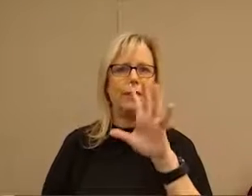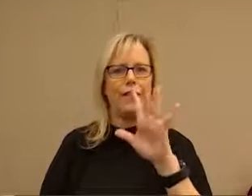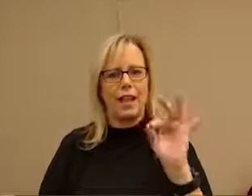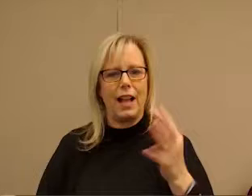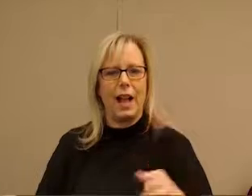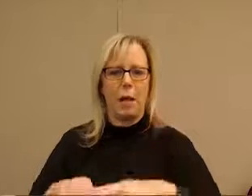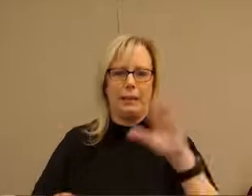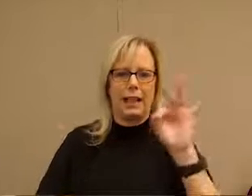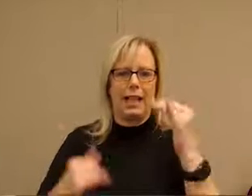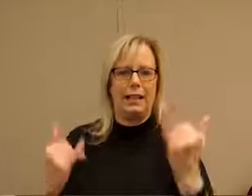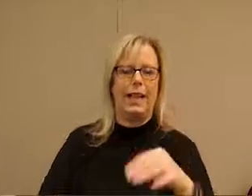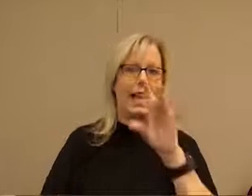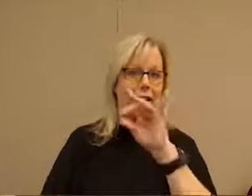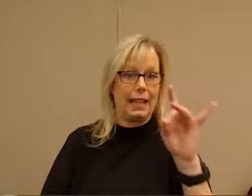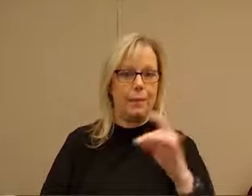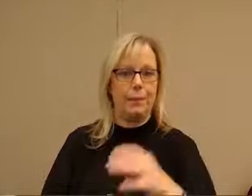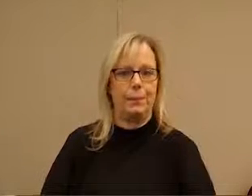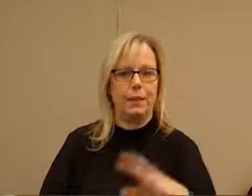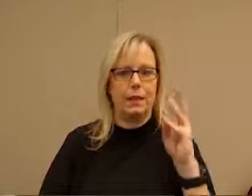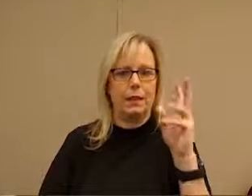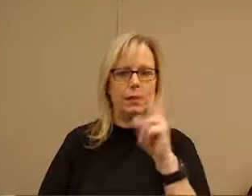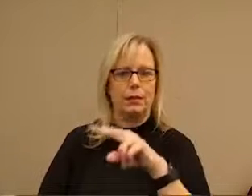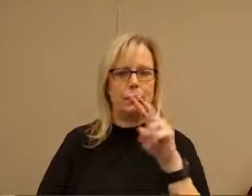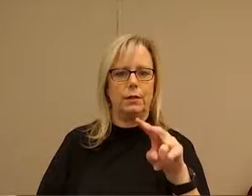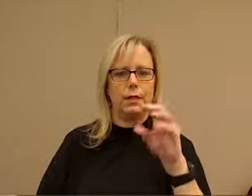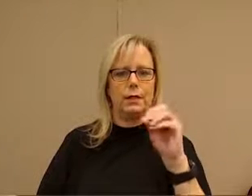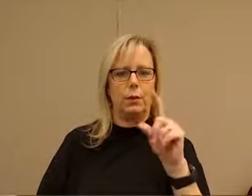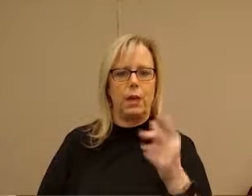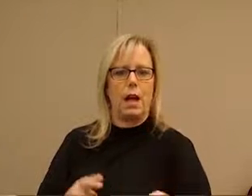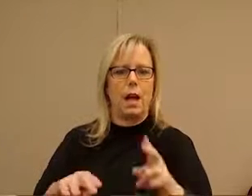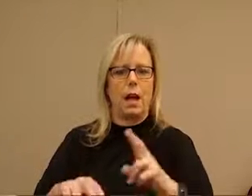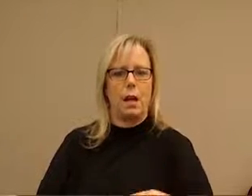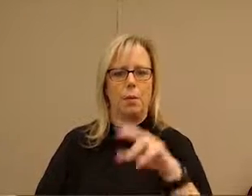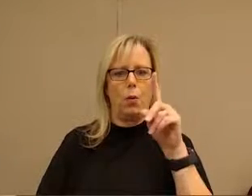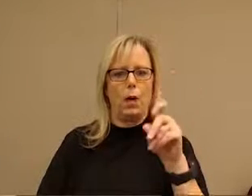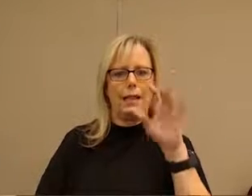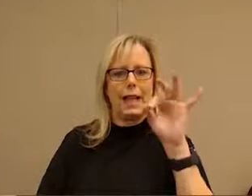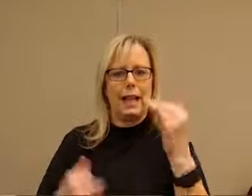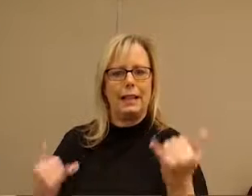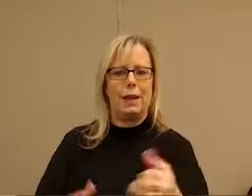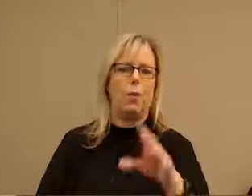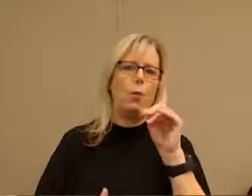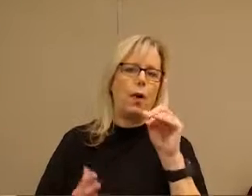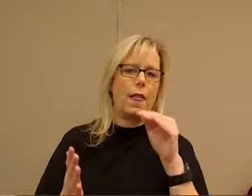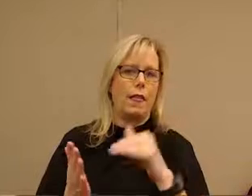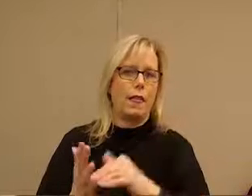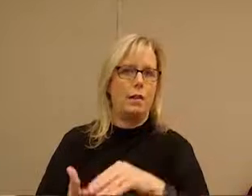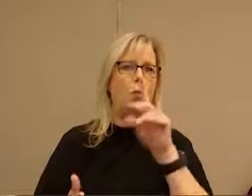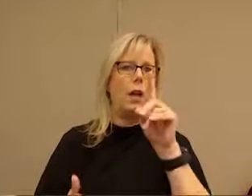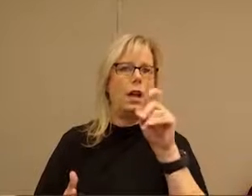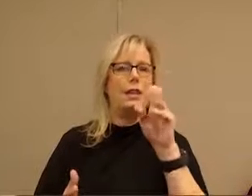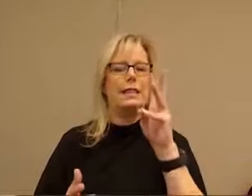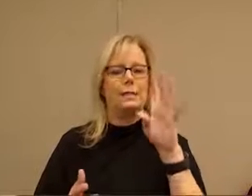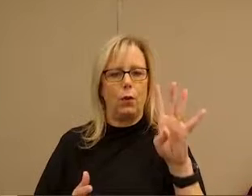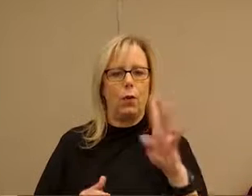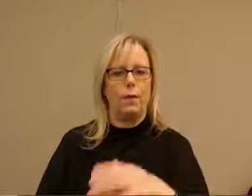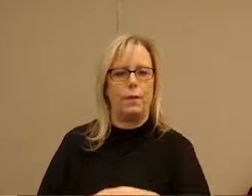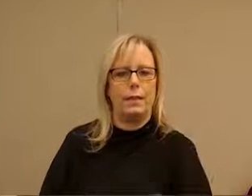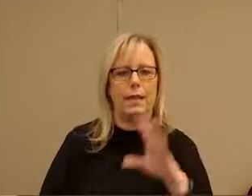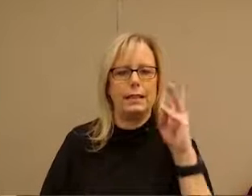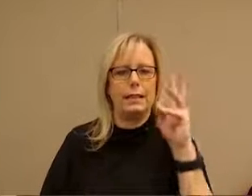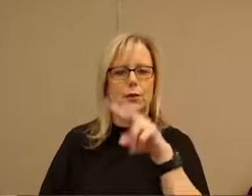62059 up 9 to 88. 62201 up 109 to